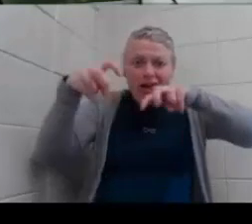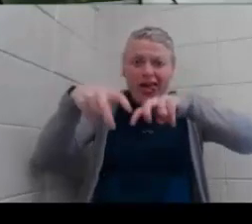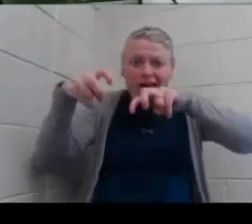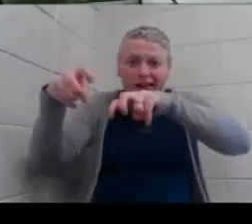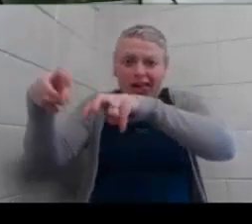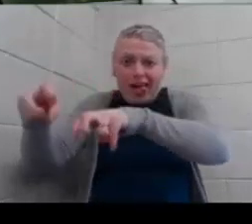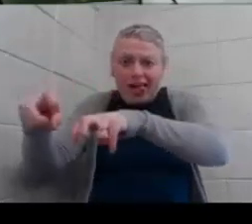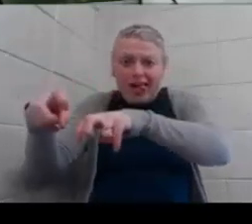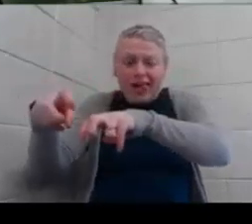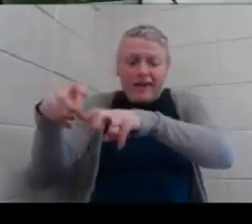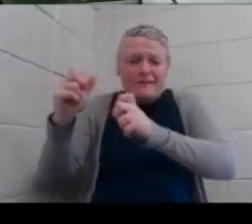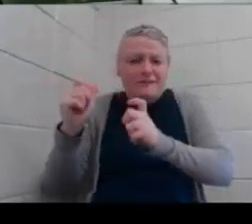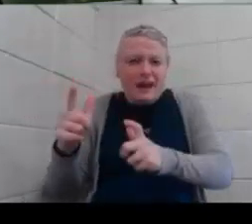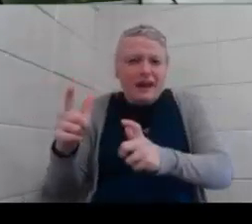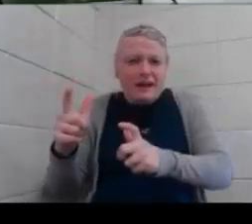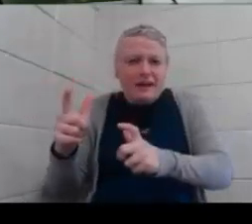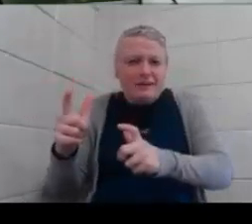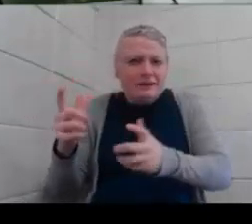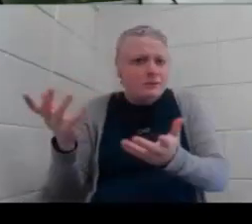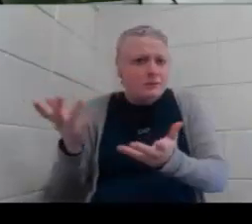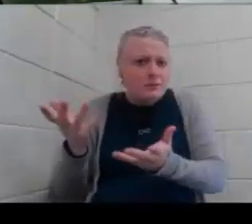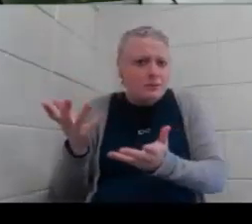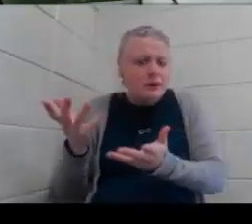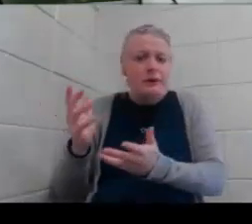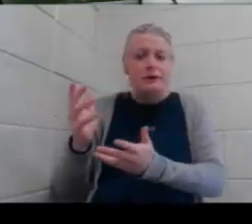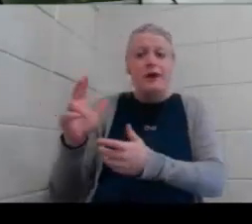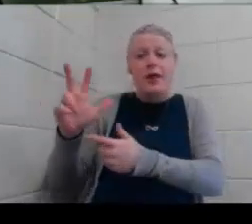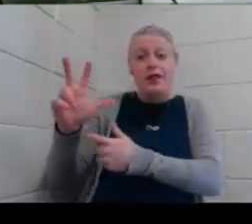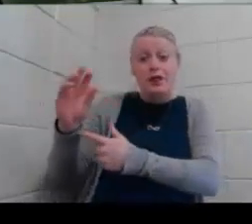A cat can run how fast?